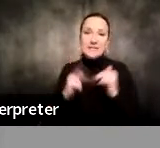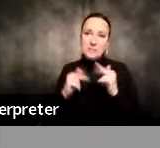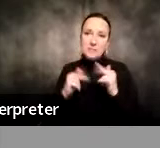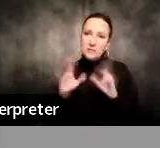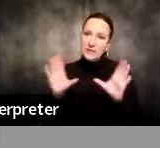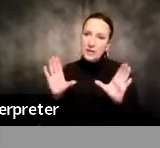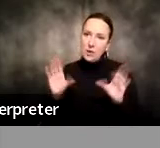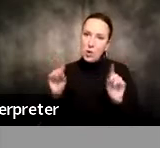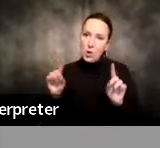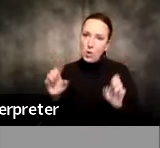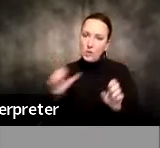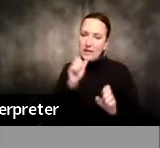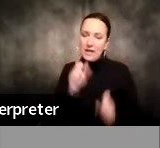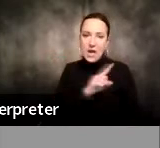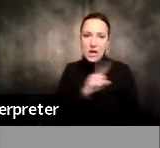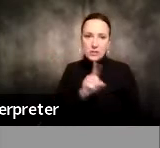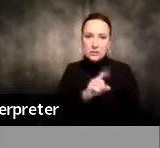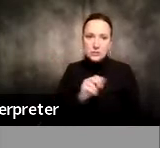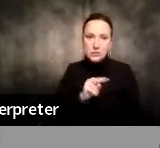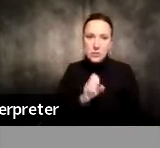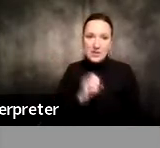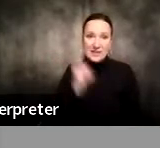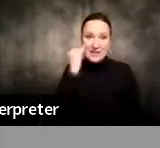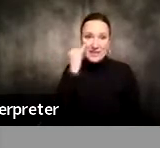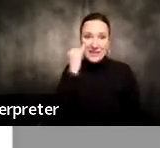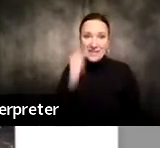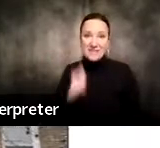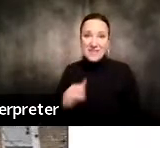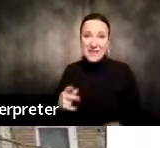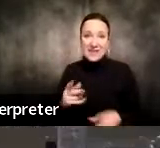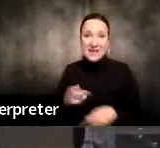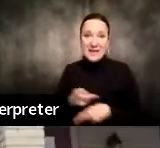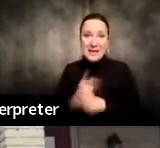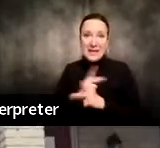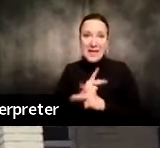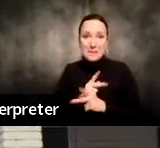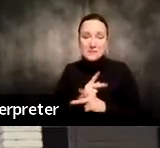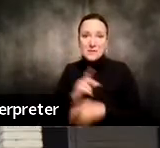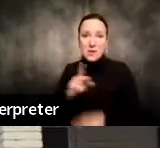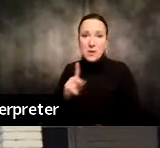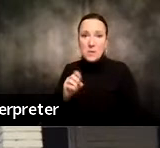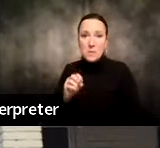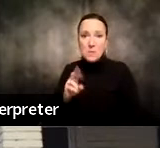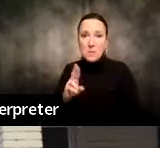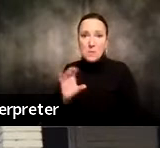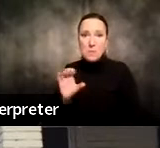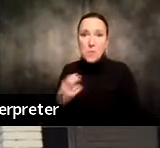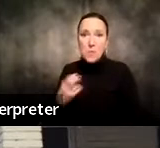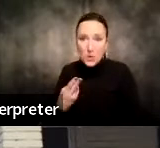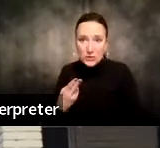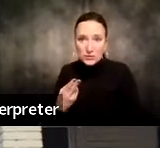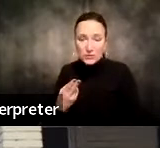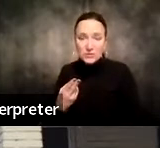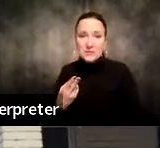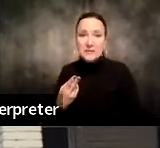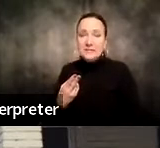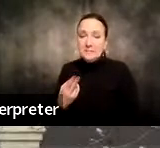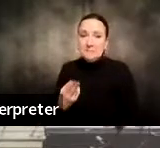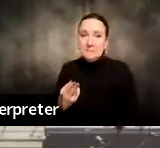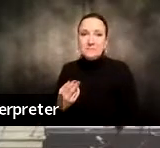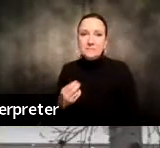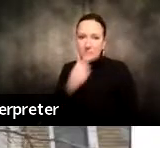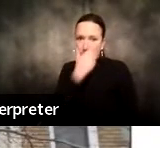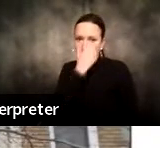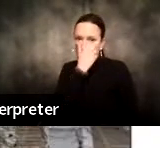But I wish they had kept the original porch and just added maybe some steps on the porch to get up to the new. It may have